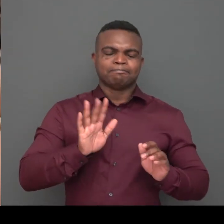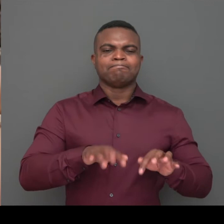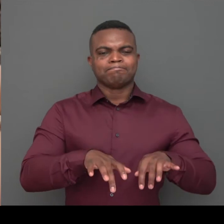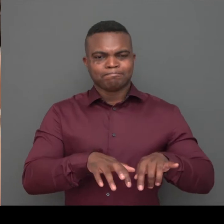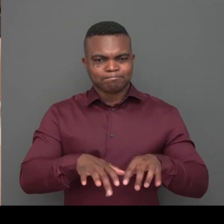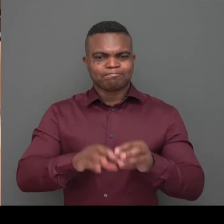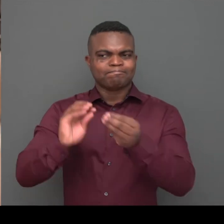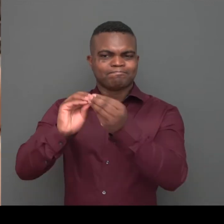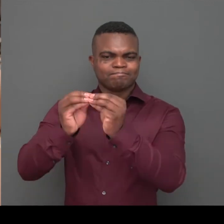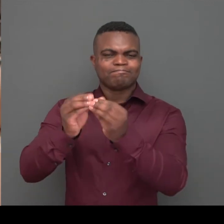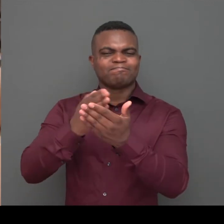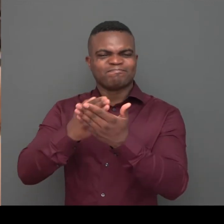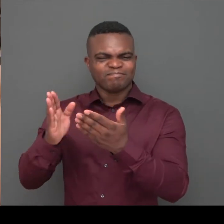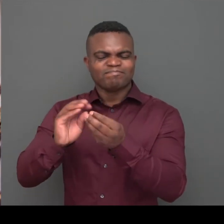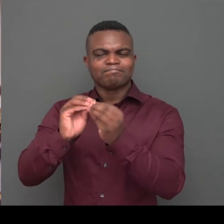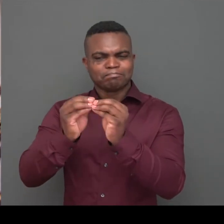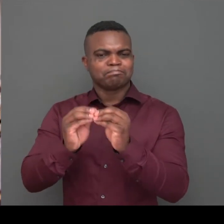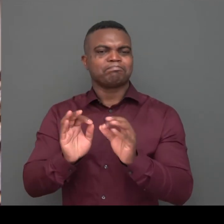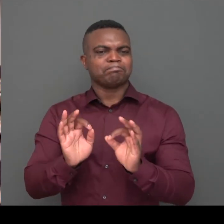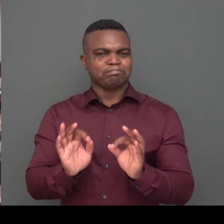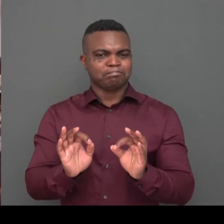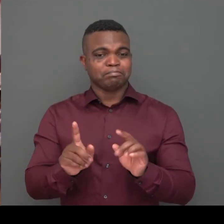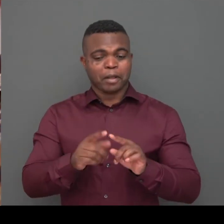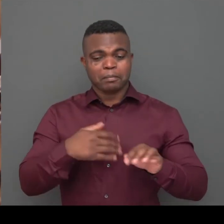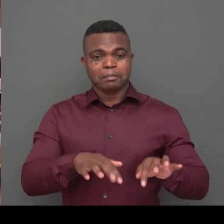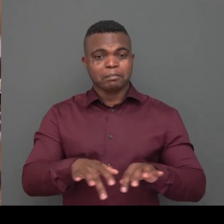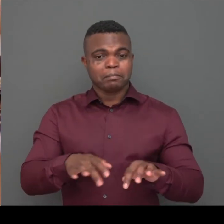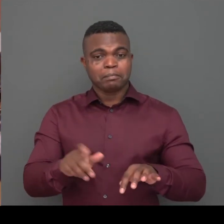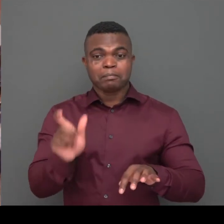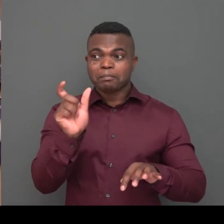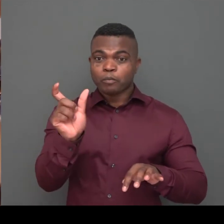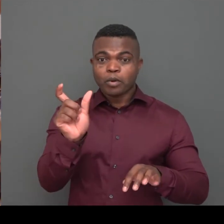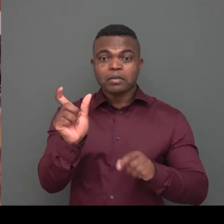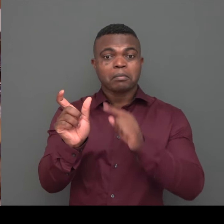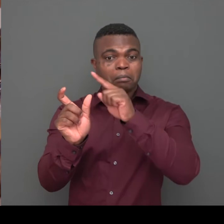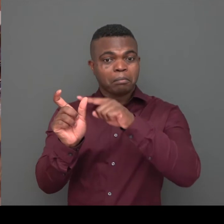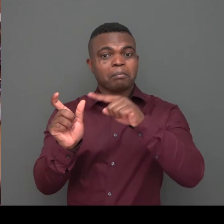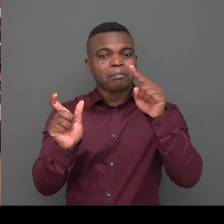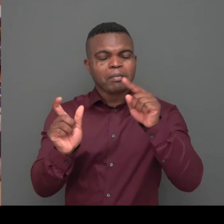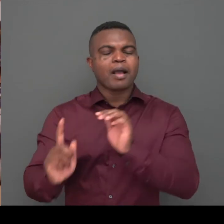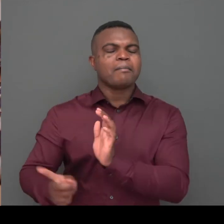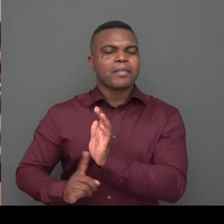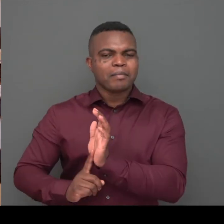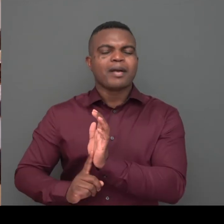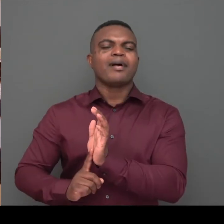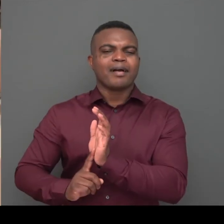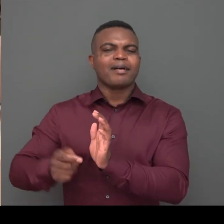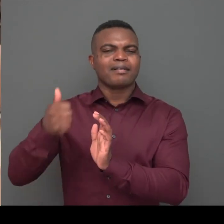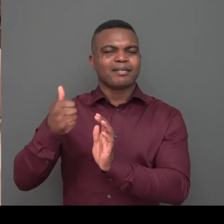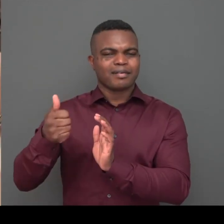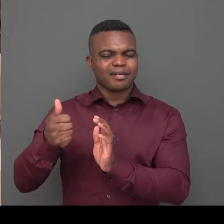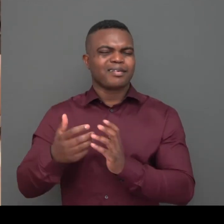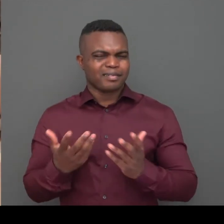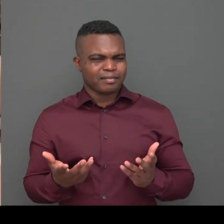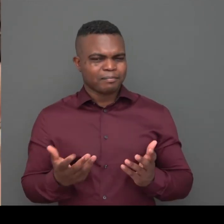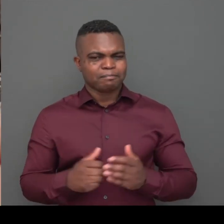So now I spelt wrong and it sounds like this. So I can delete it, and when it's correct, then it pings to notify me that I've now spelt it